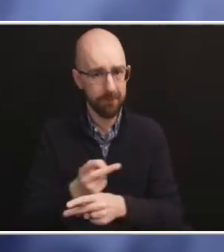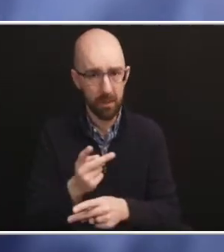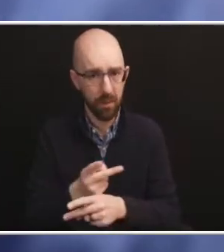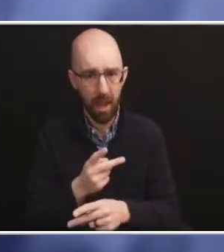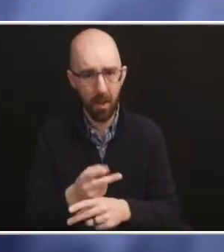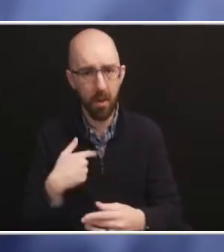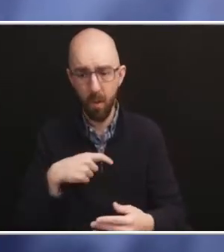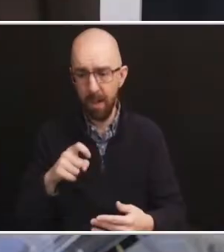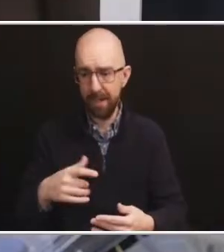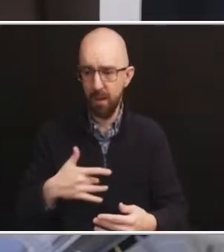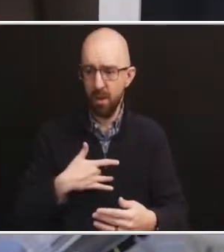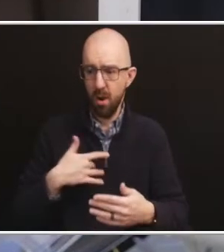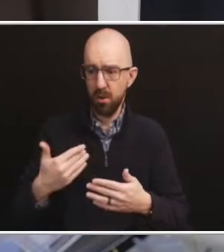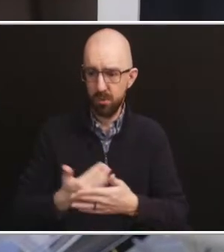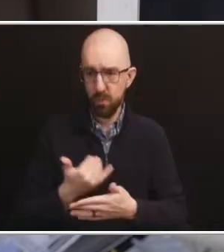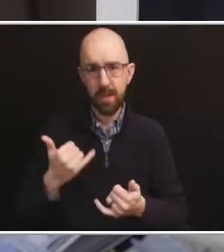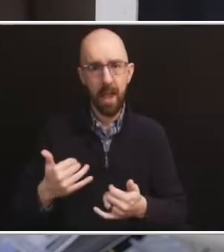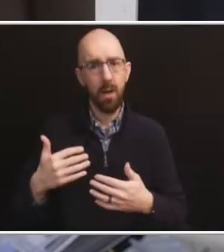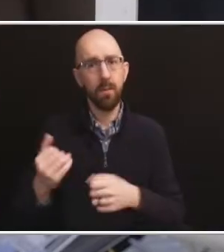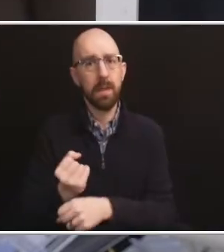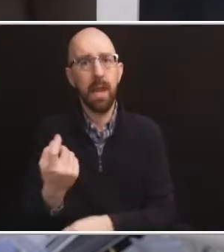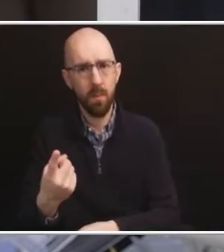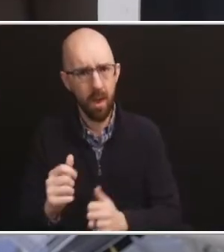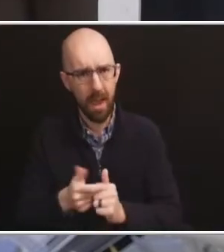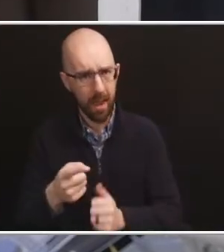now you're getting one. Right. How'd you handle that?